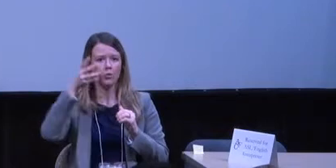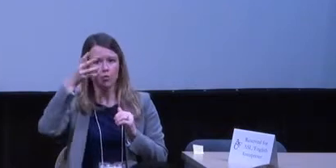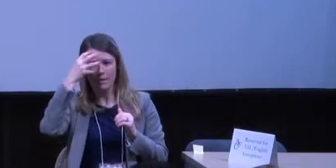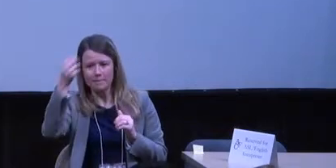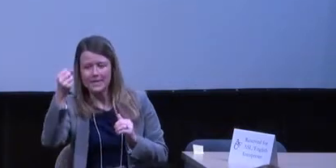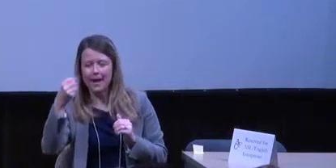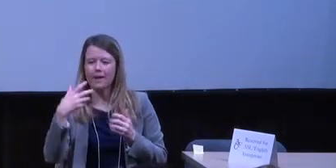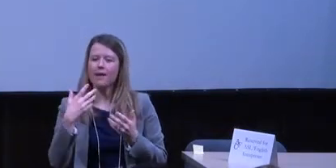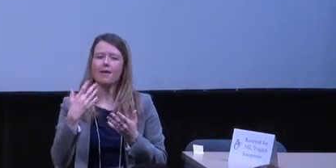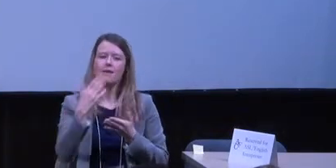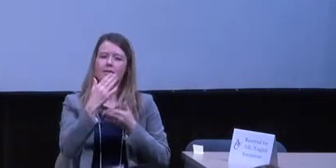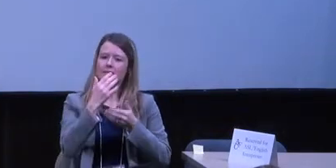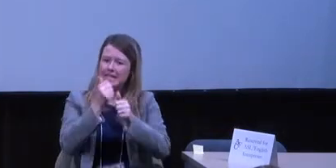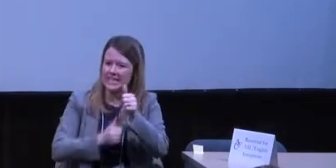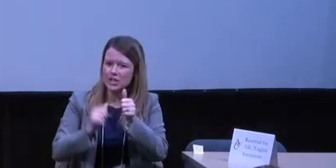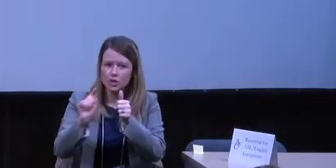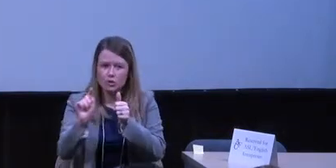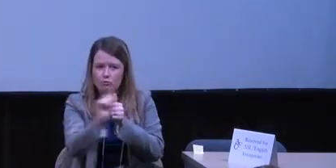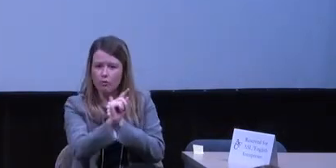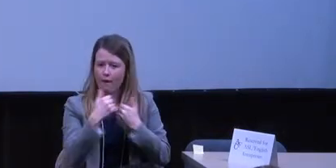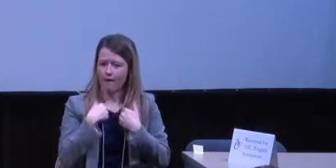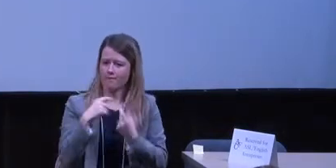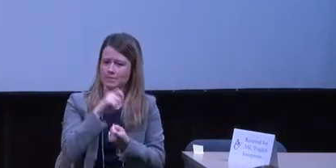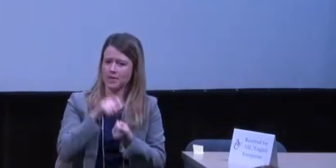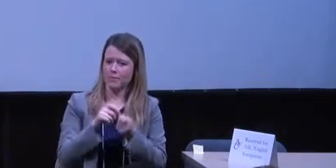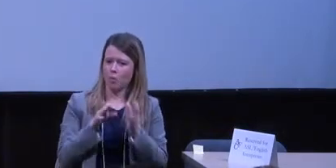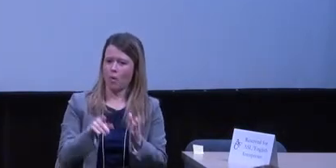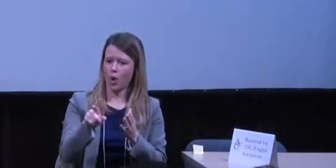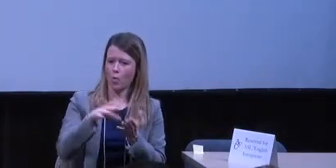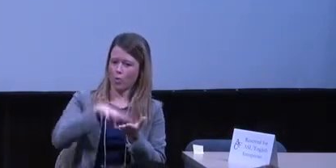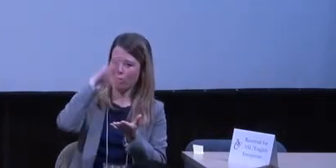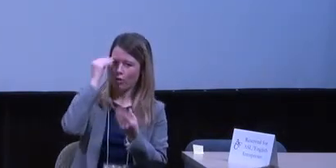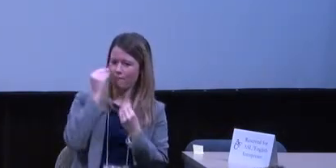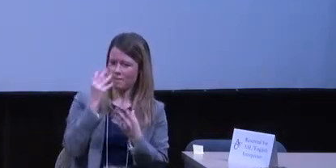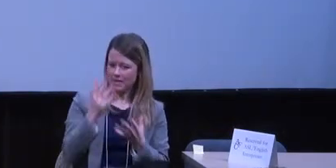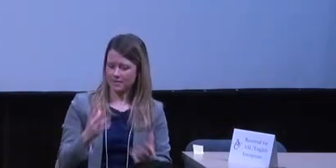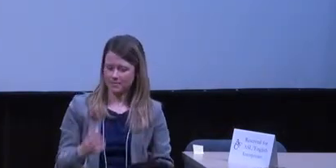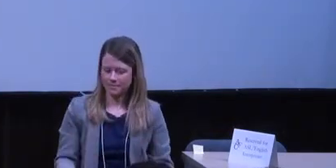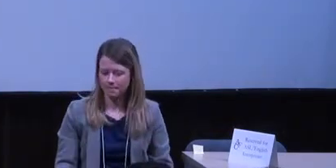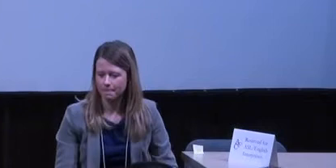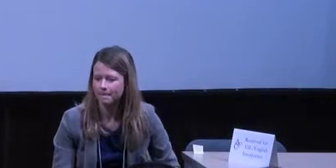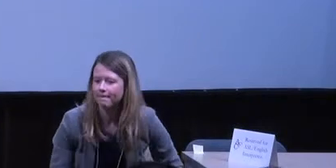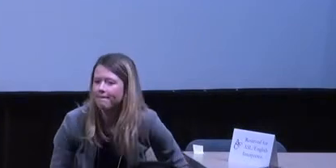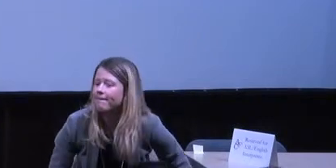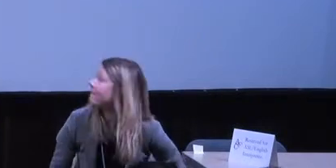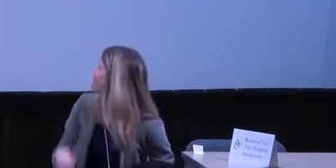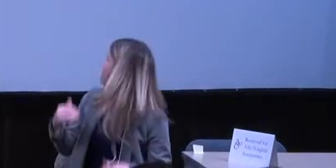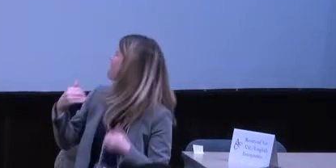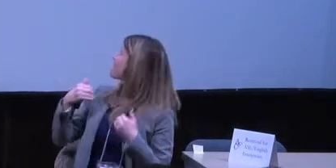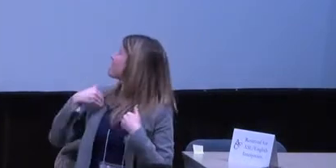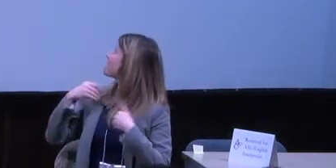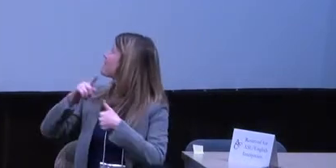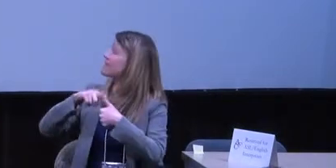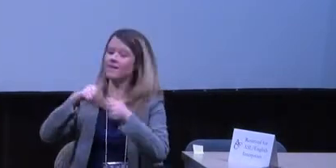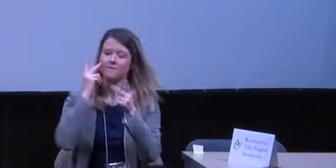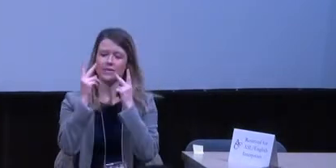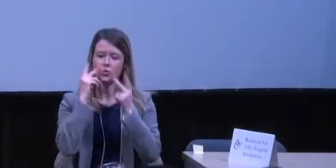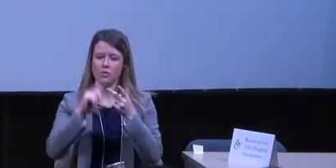has a specific way in which you take in information. So we have visual,